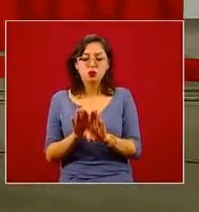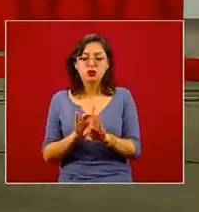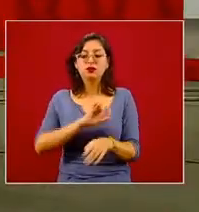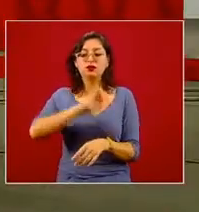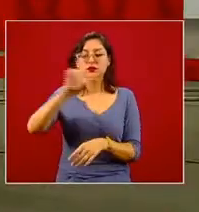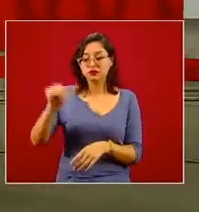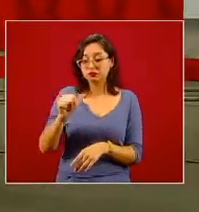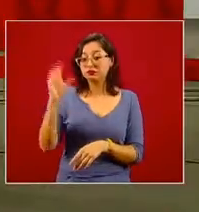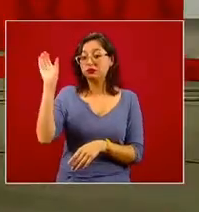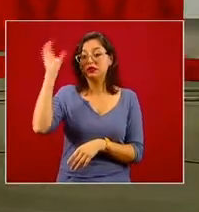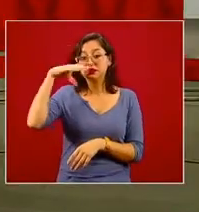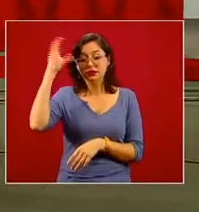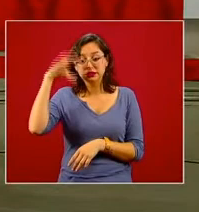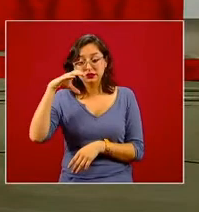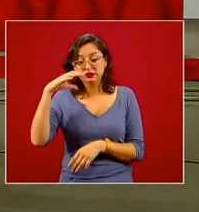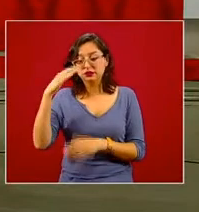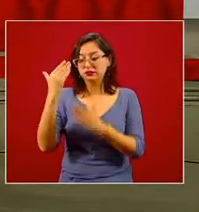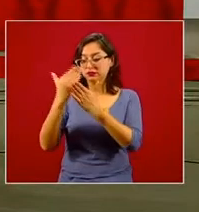and how